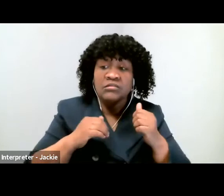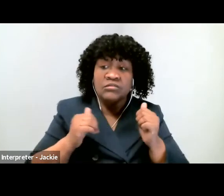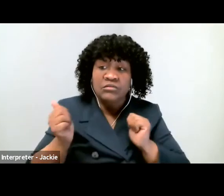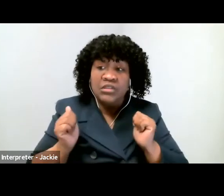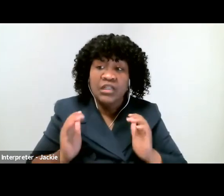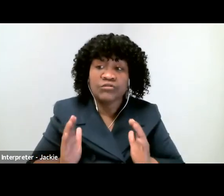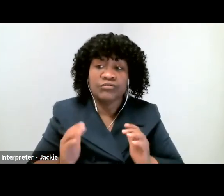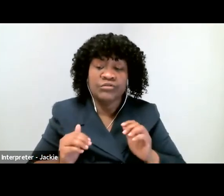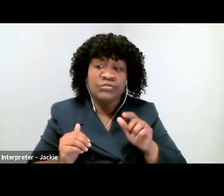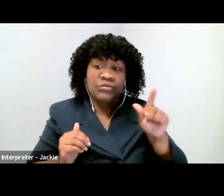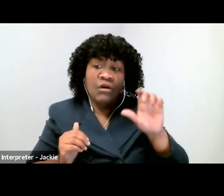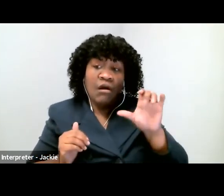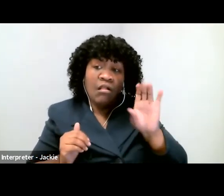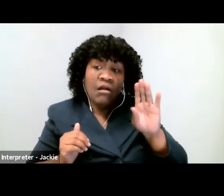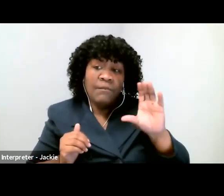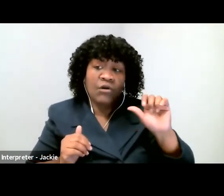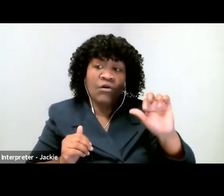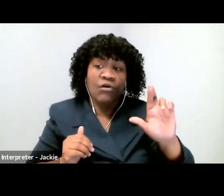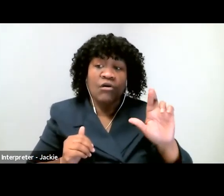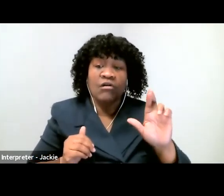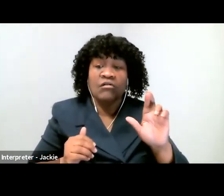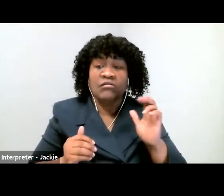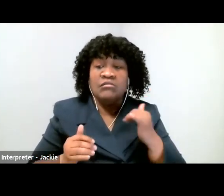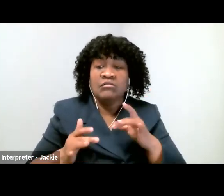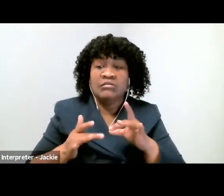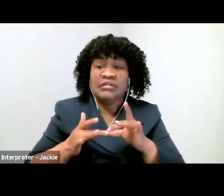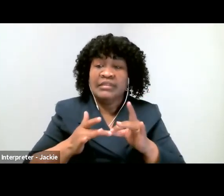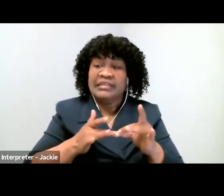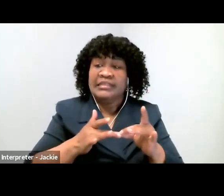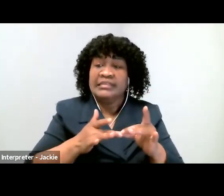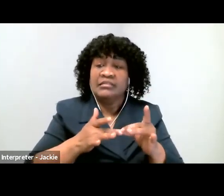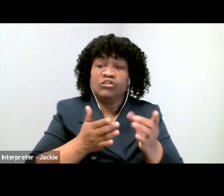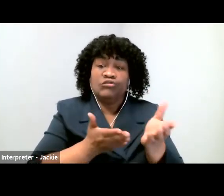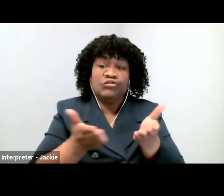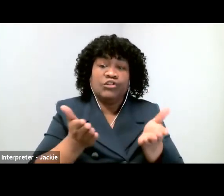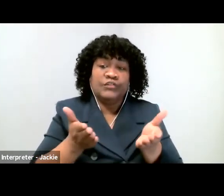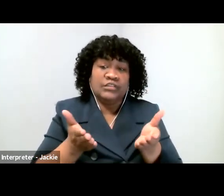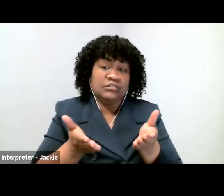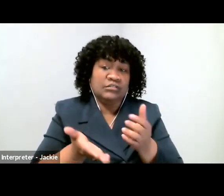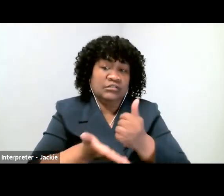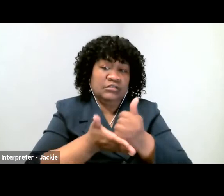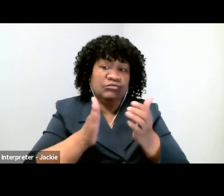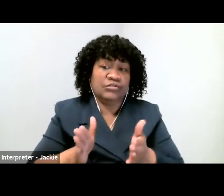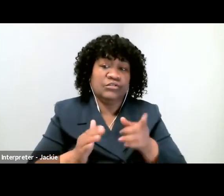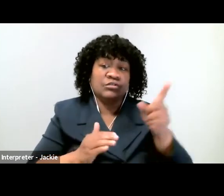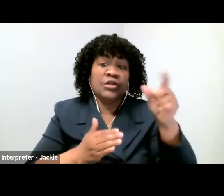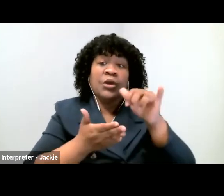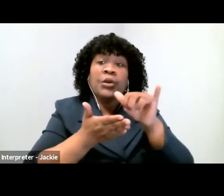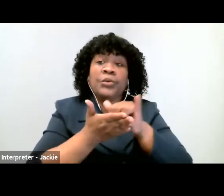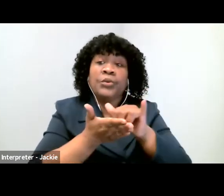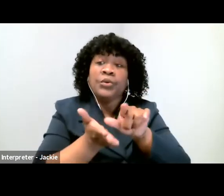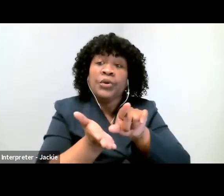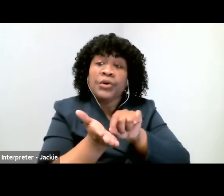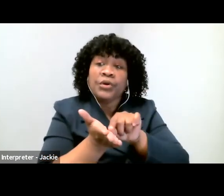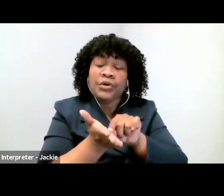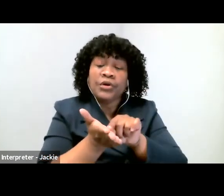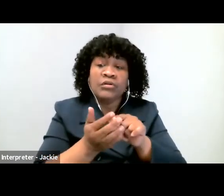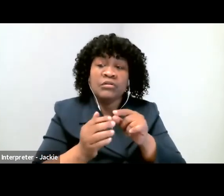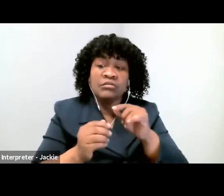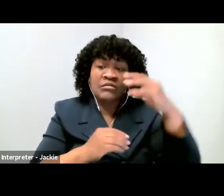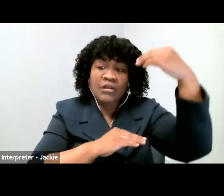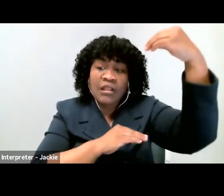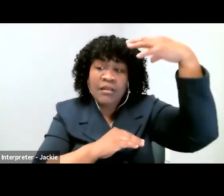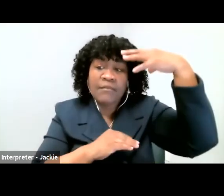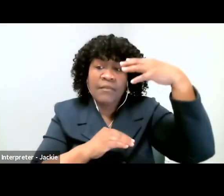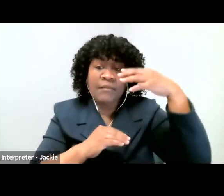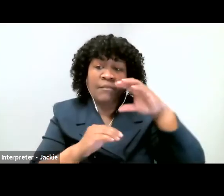actor, or in the club car, the lead service attendant, in the New Yorker, late under lamplight in his